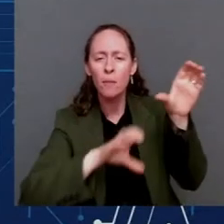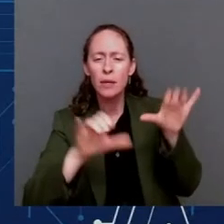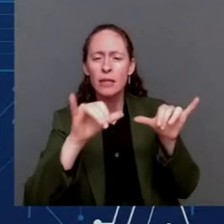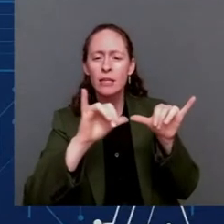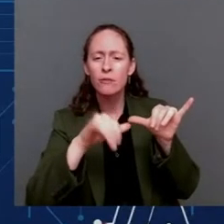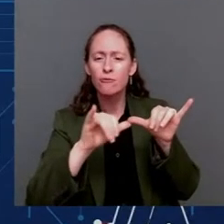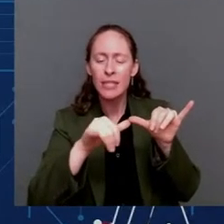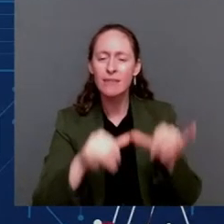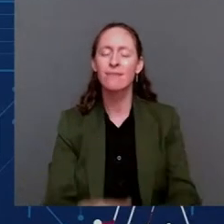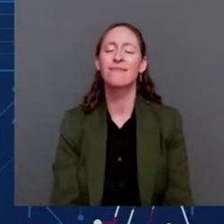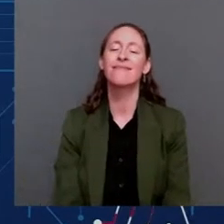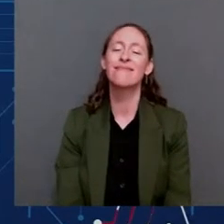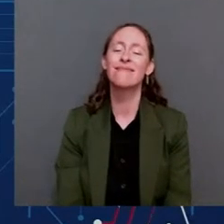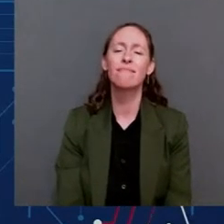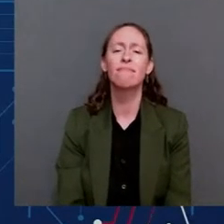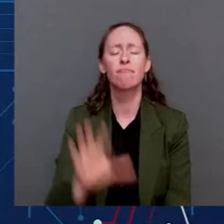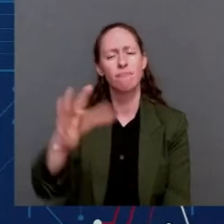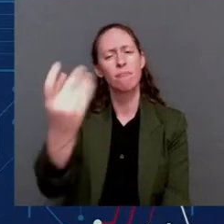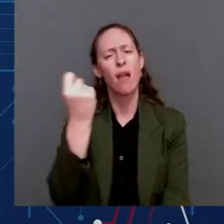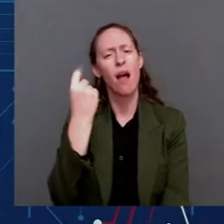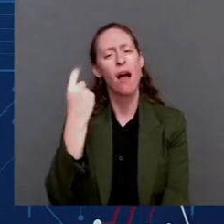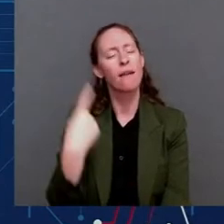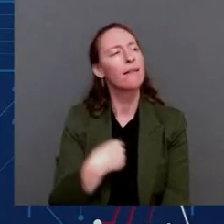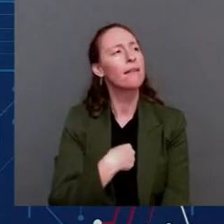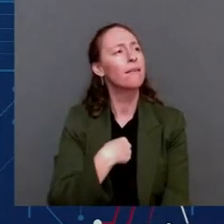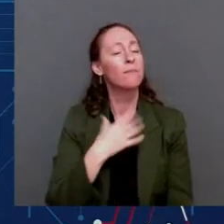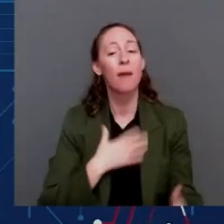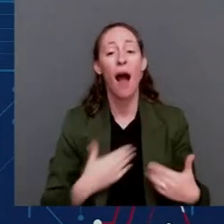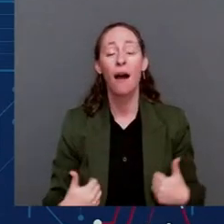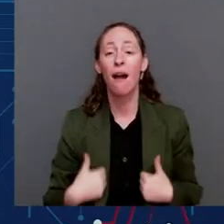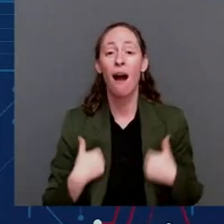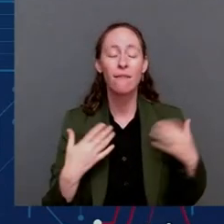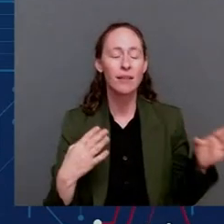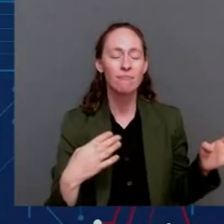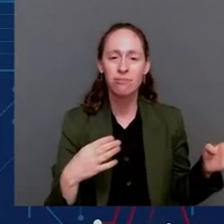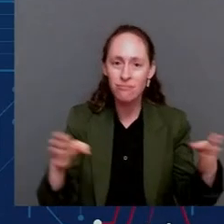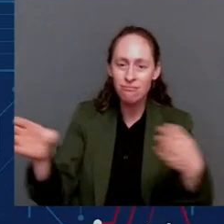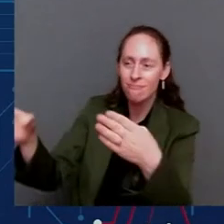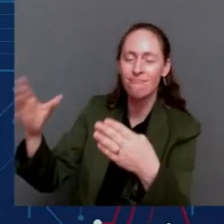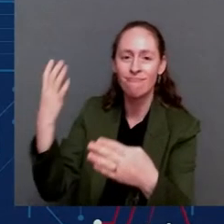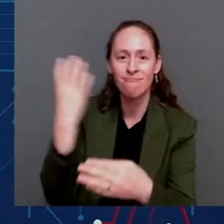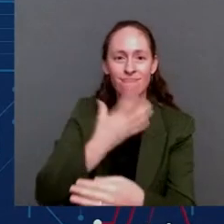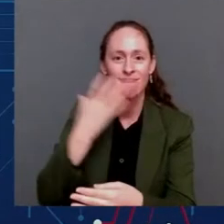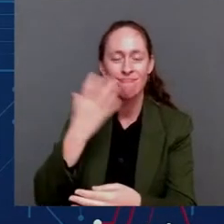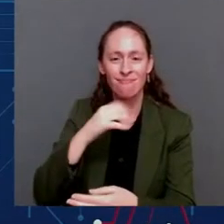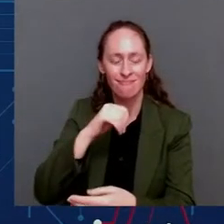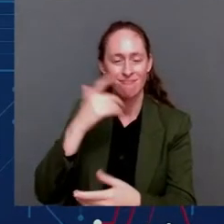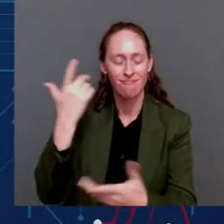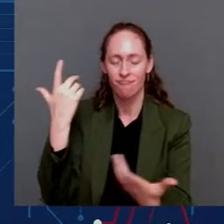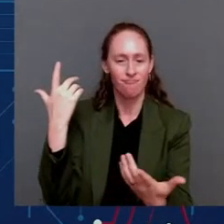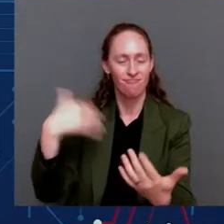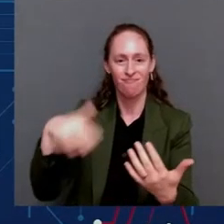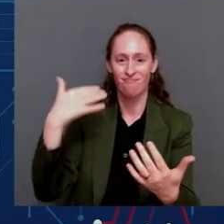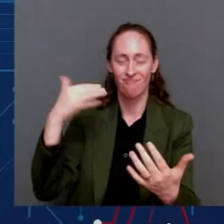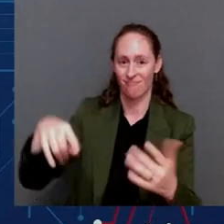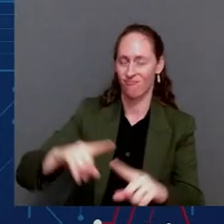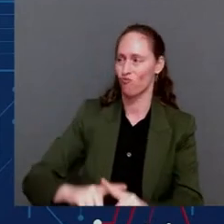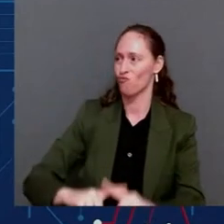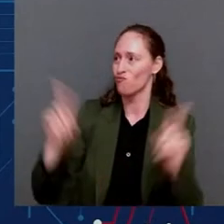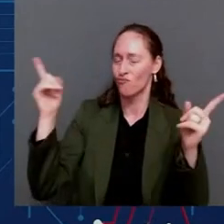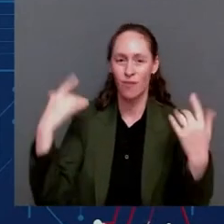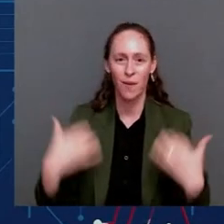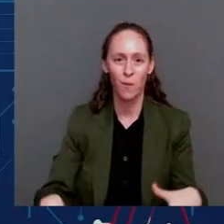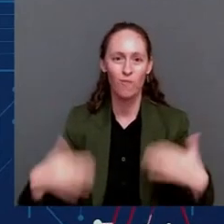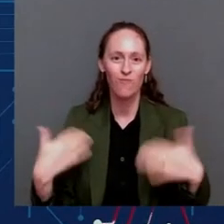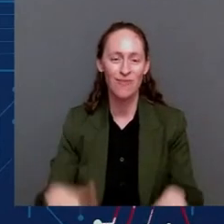white. Making the shift from engineering to communications has stretched my abilities and truly opened my world to